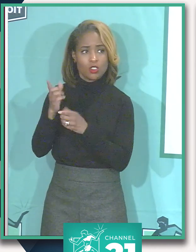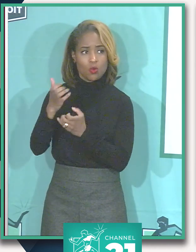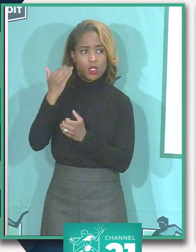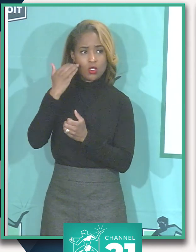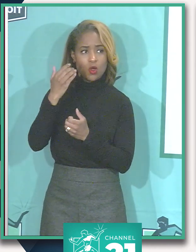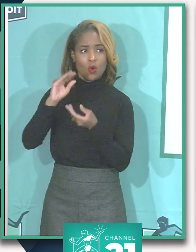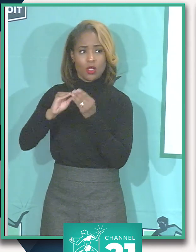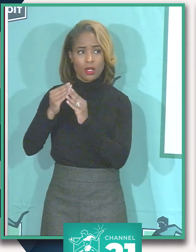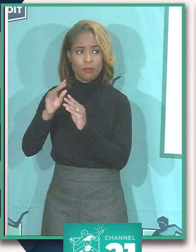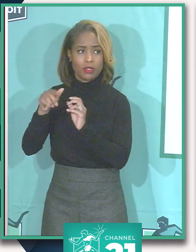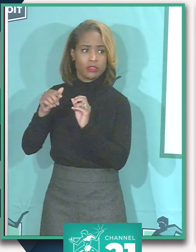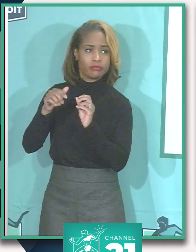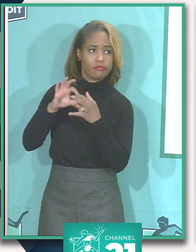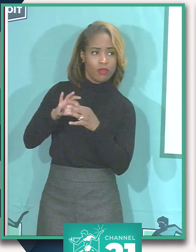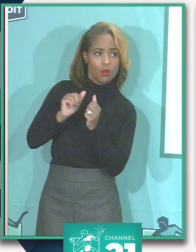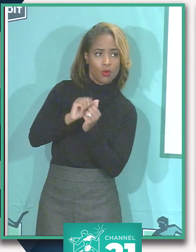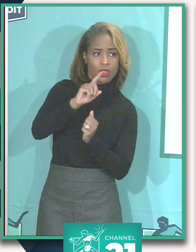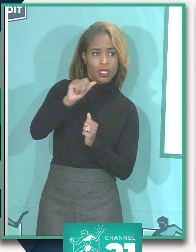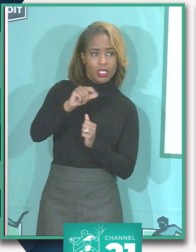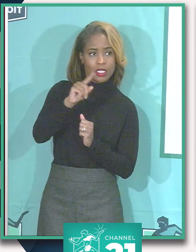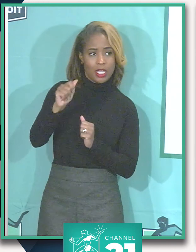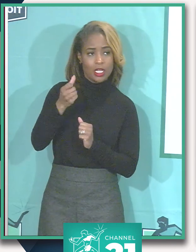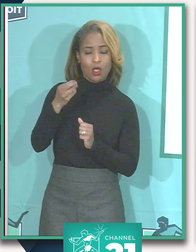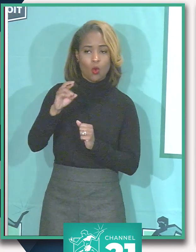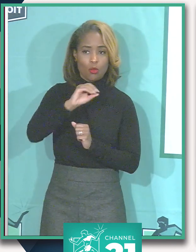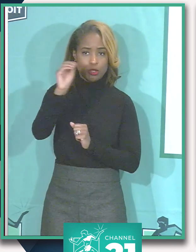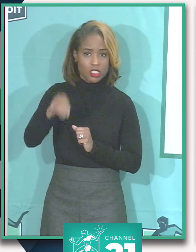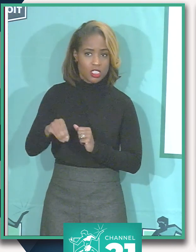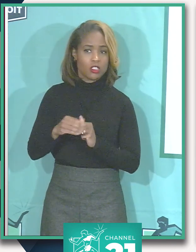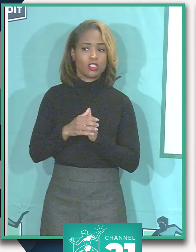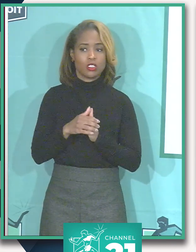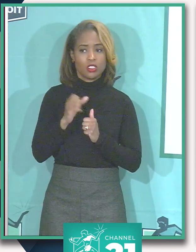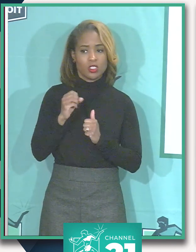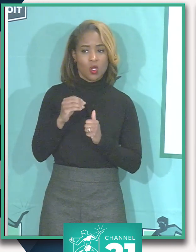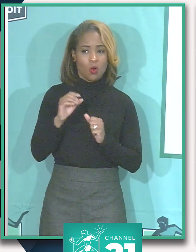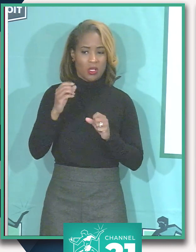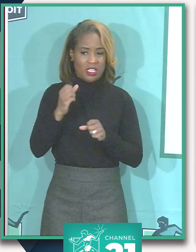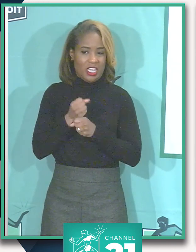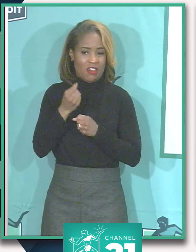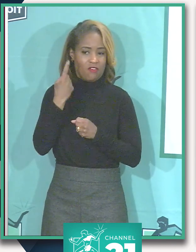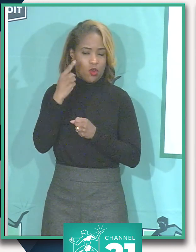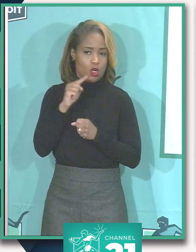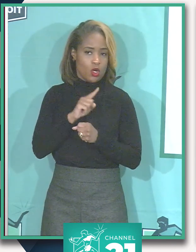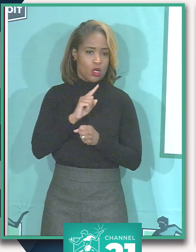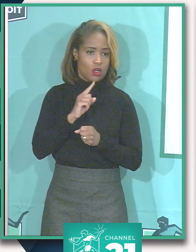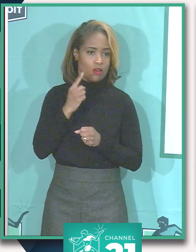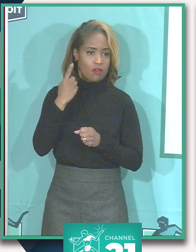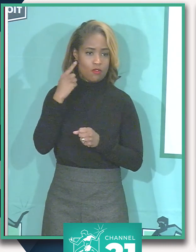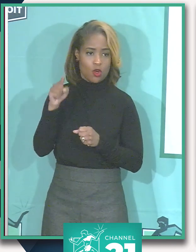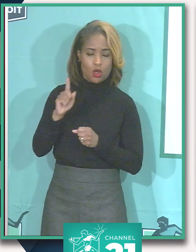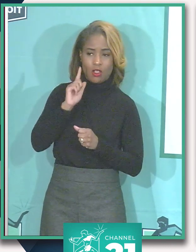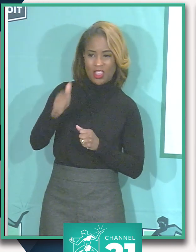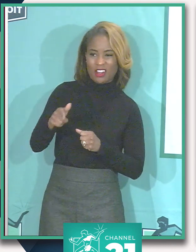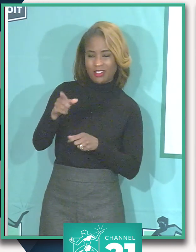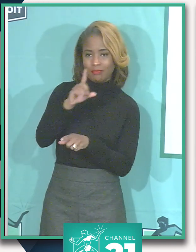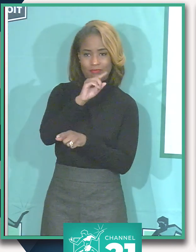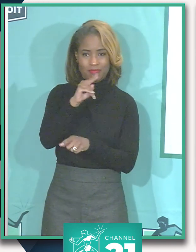some numbers behind the data, percentages on the dashboard, so we can get that. Okay, yeah, Denise has